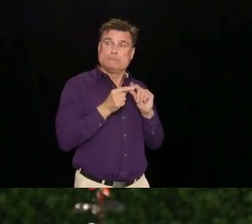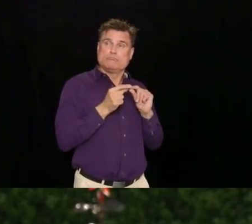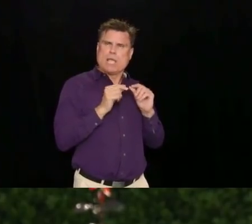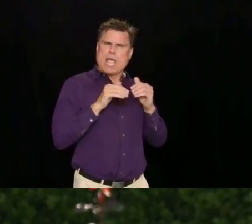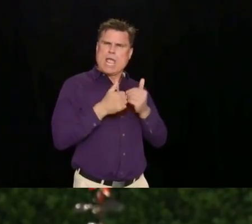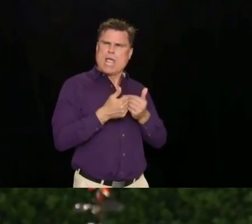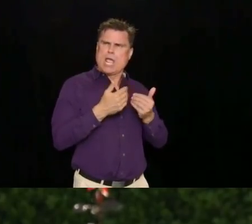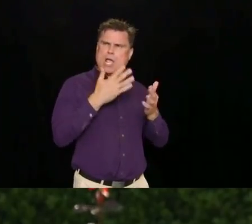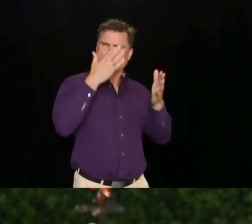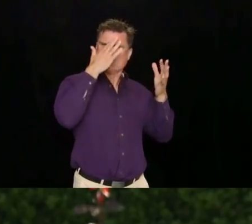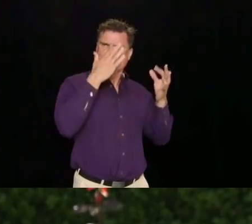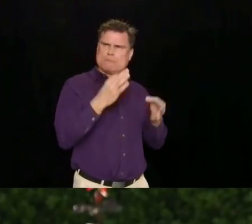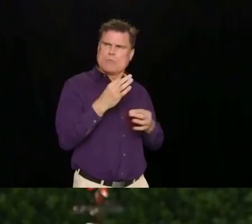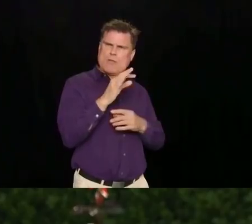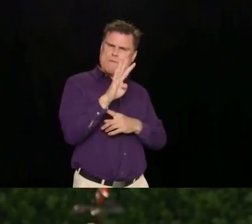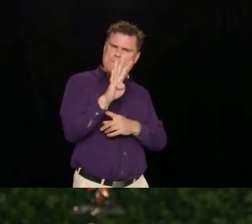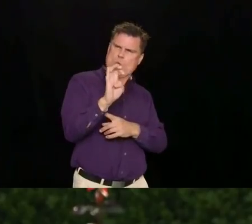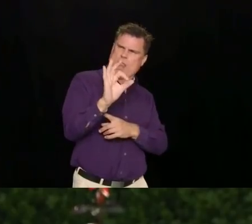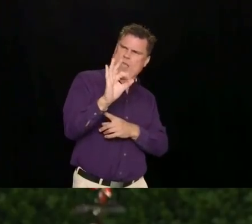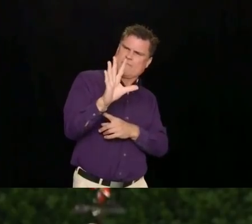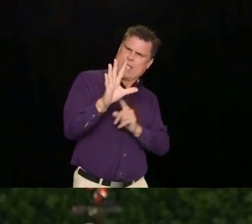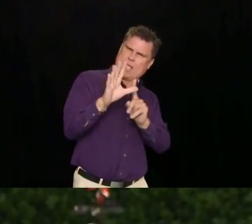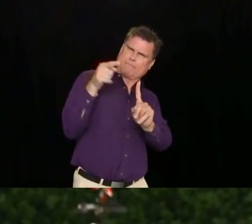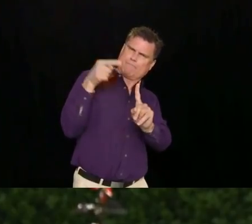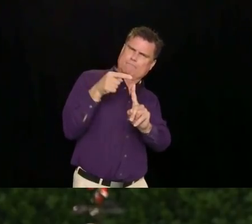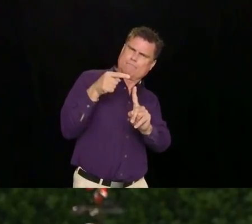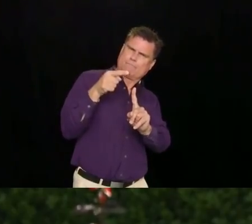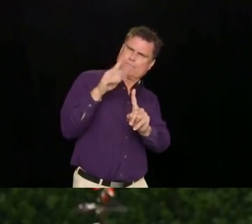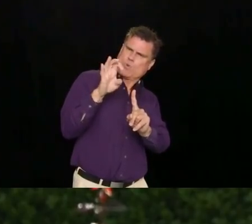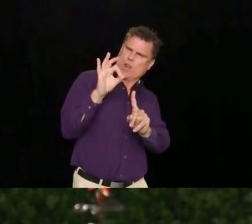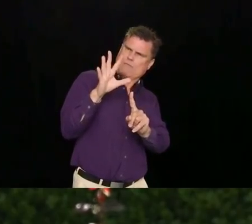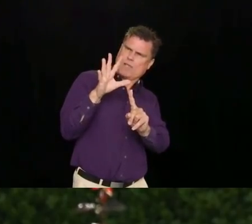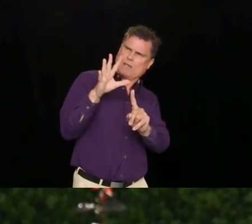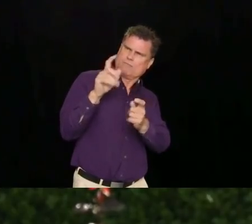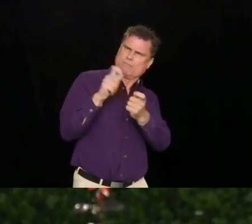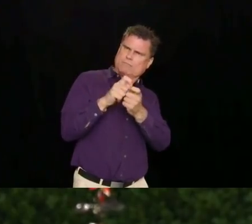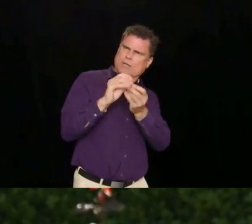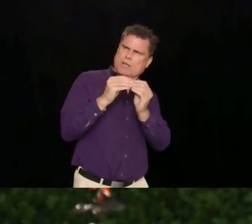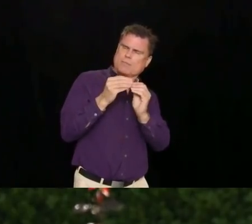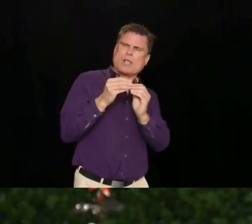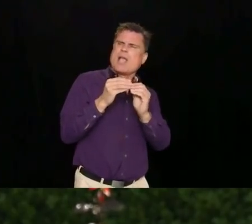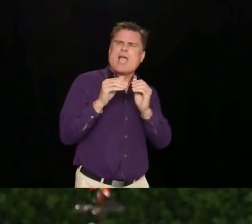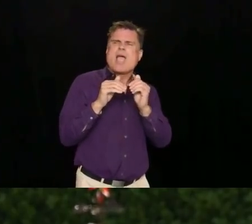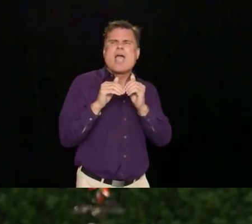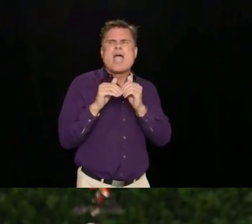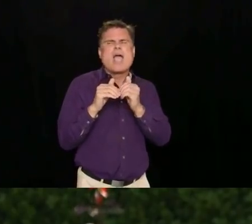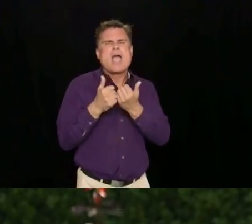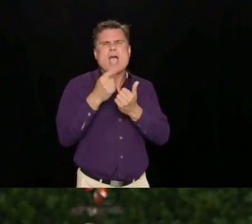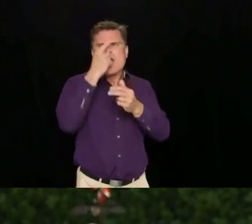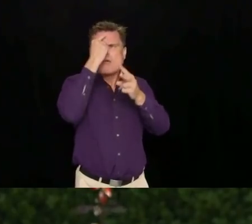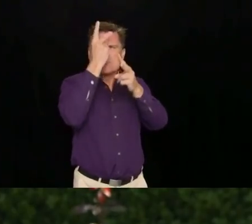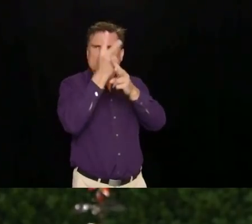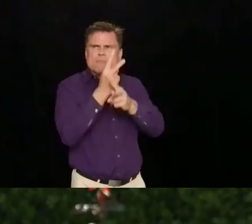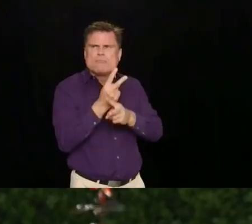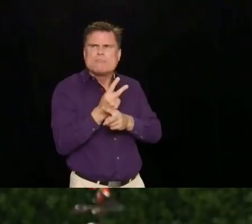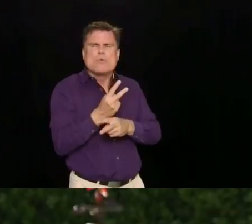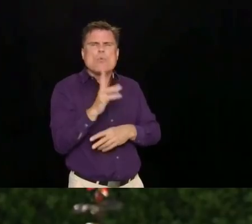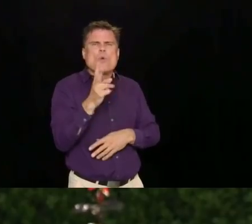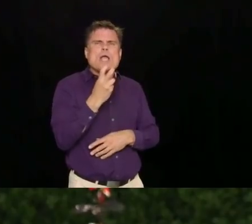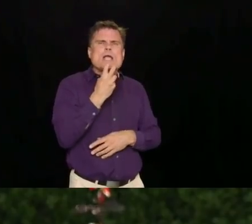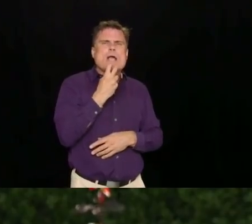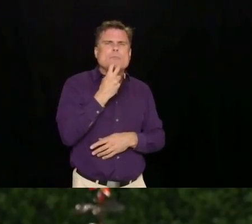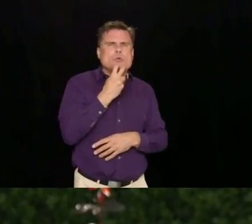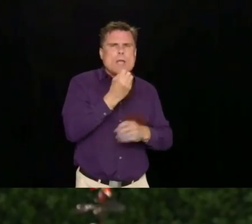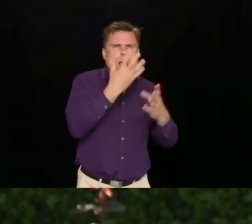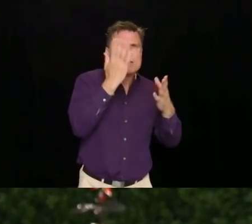those 495. What factors factored into the 20% of the beds that Kamloops will be getting? Oh,